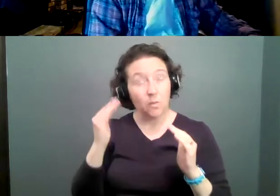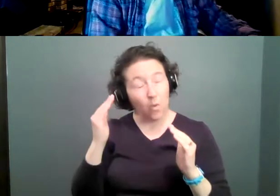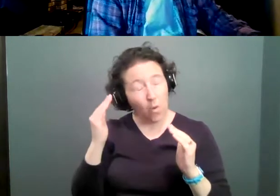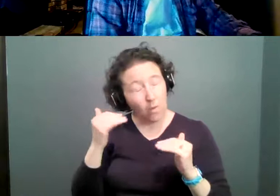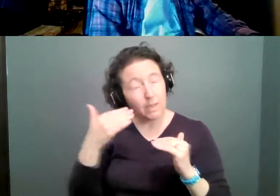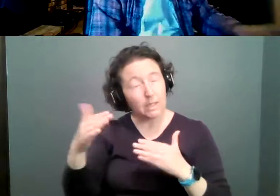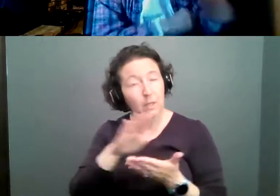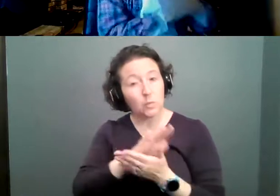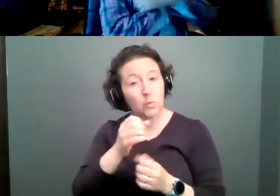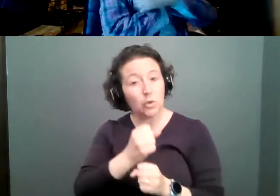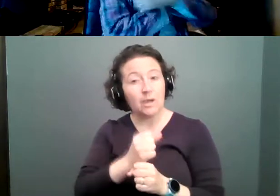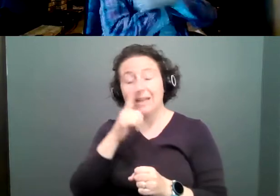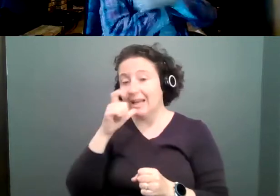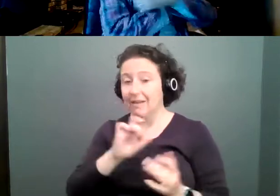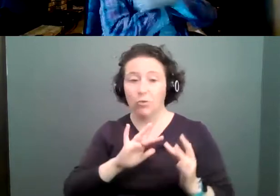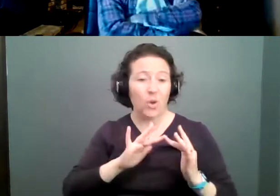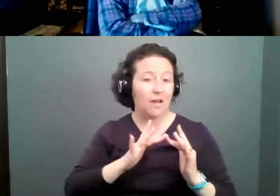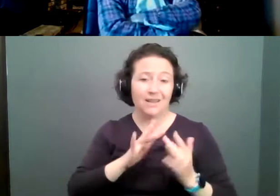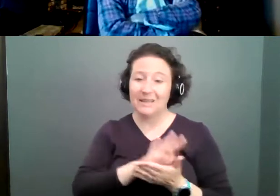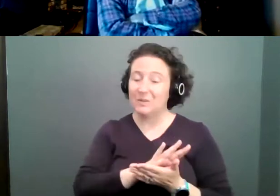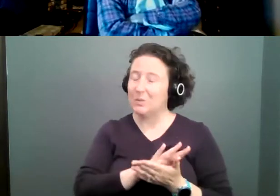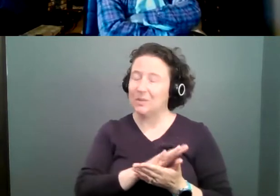school year, we do not have to do online schooling.